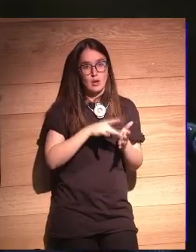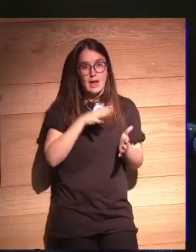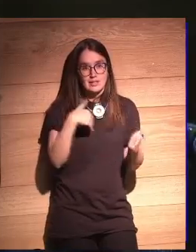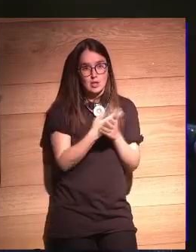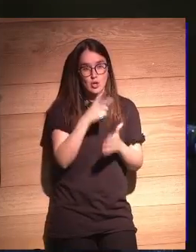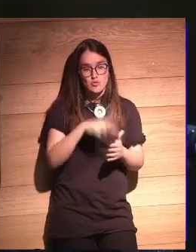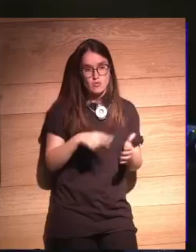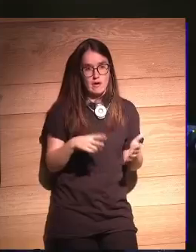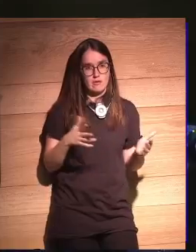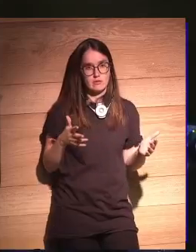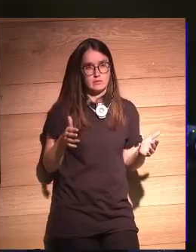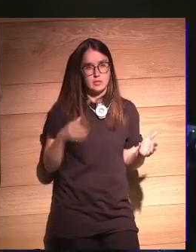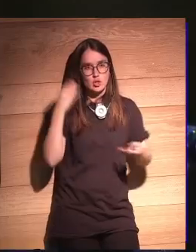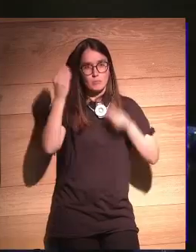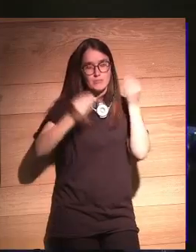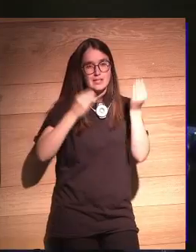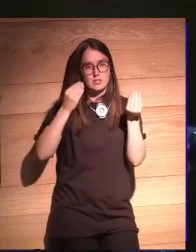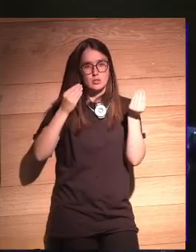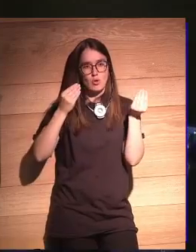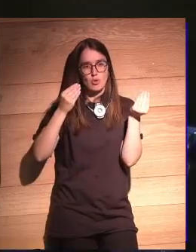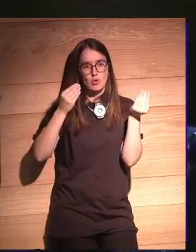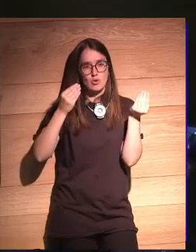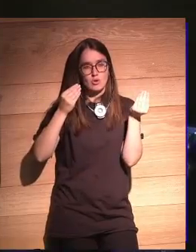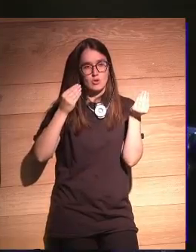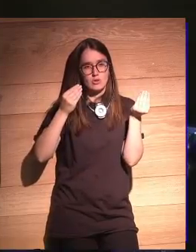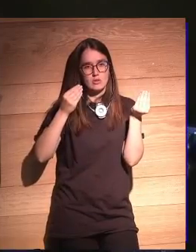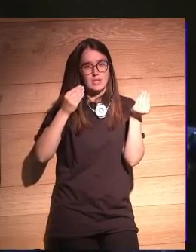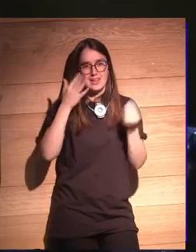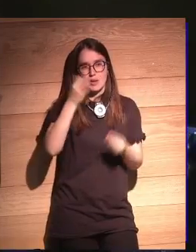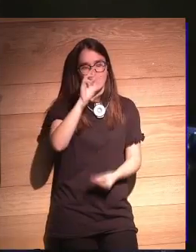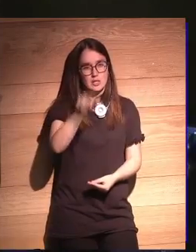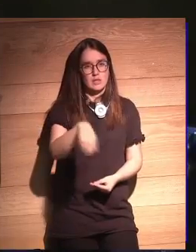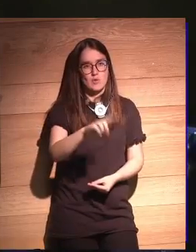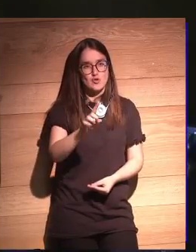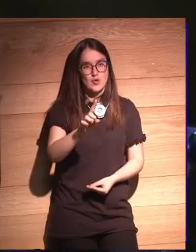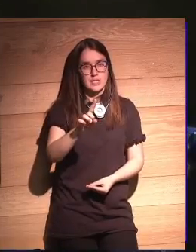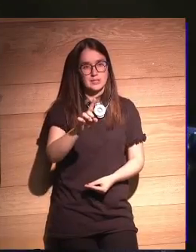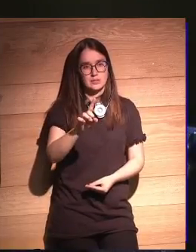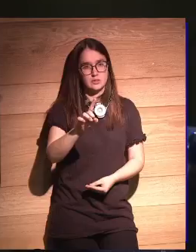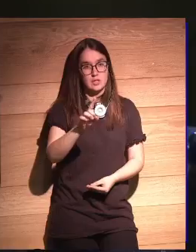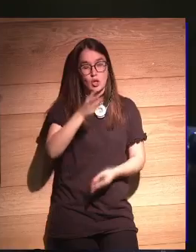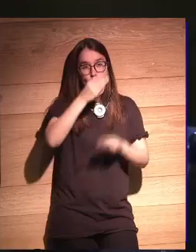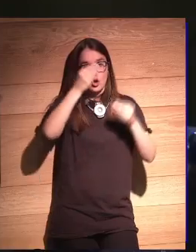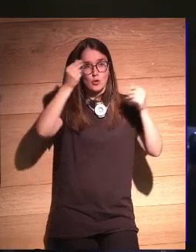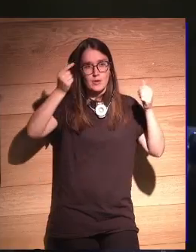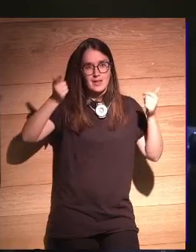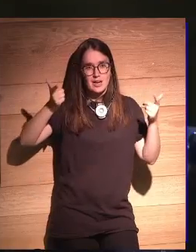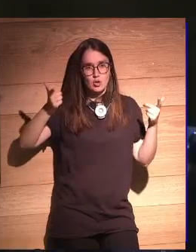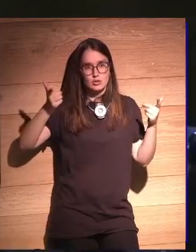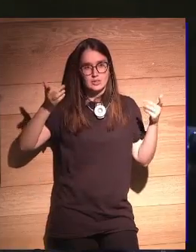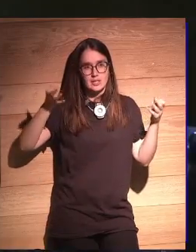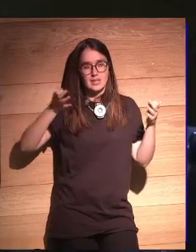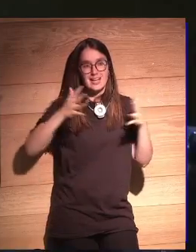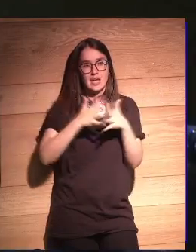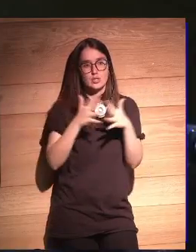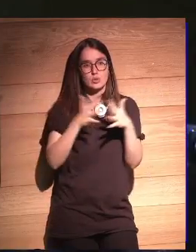this part that you would never establish an alliance with. And I think it's not helpful to